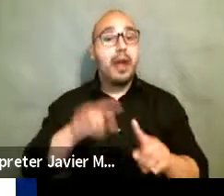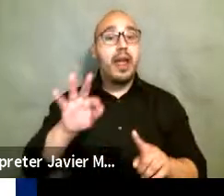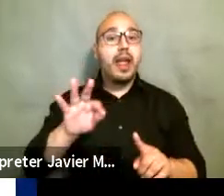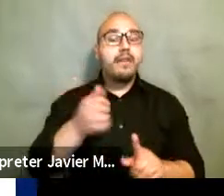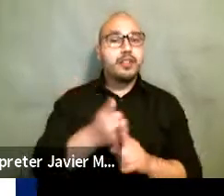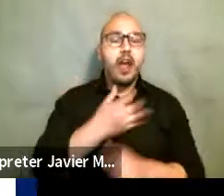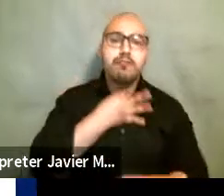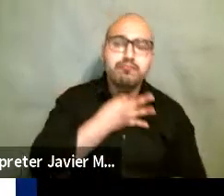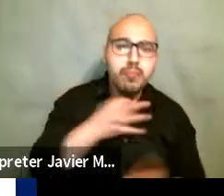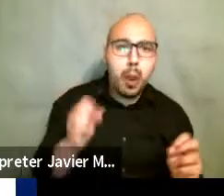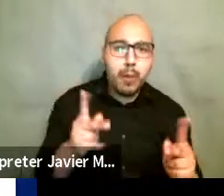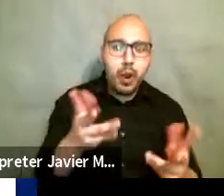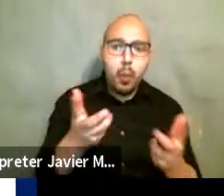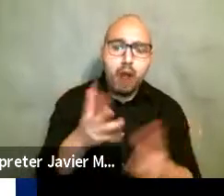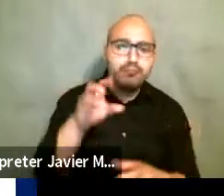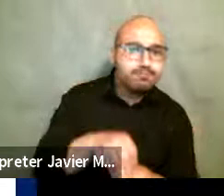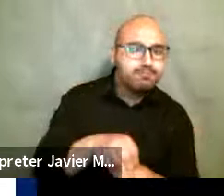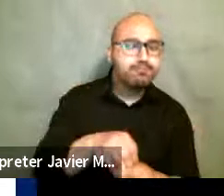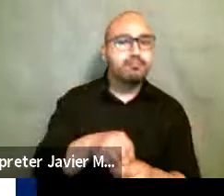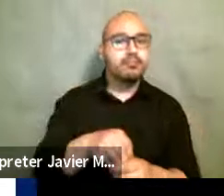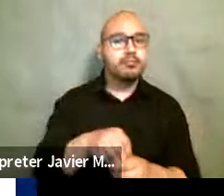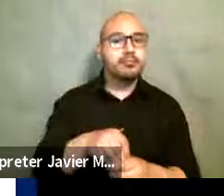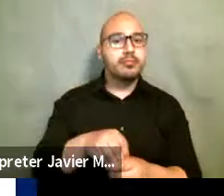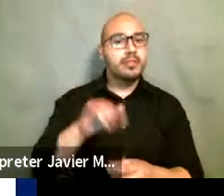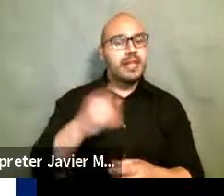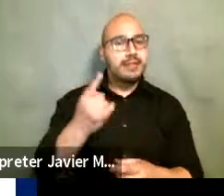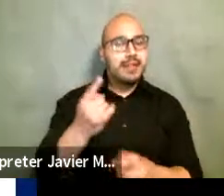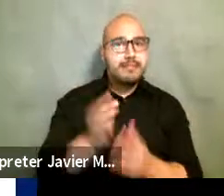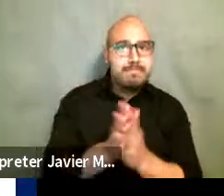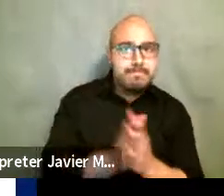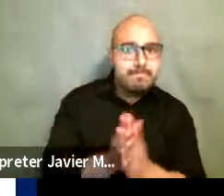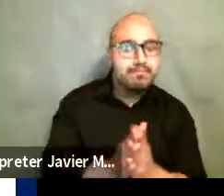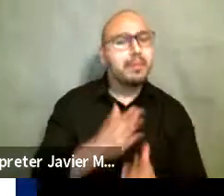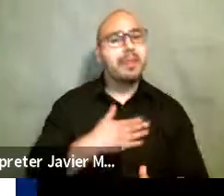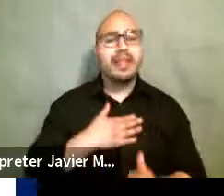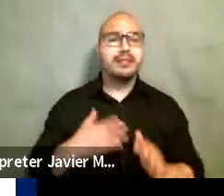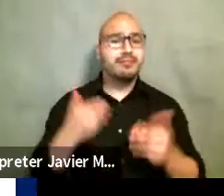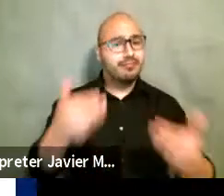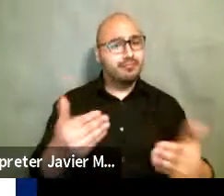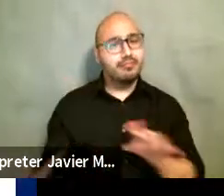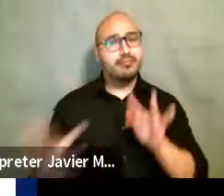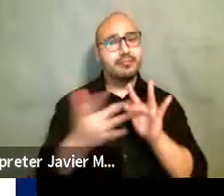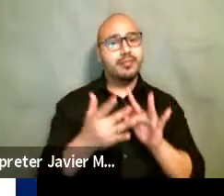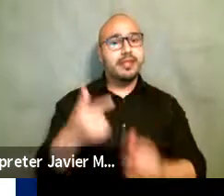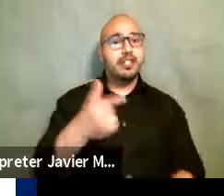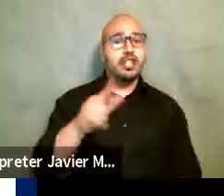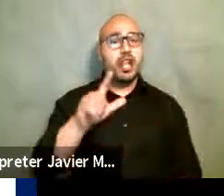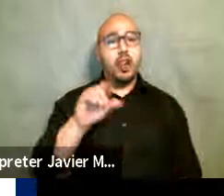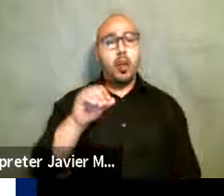opportunity that you are very interested in, if something that sparks your interest, please do reach out to me at